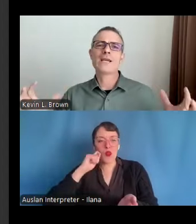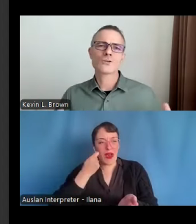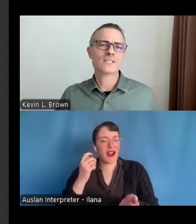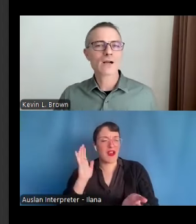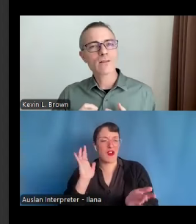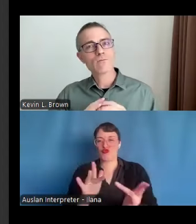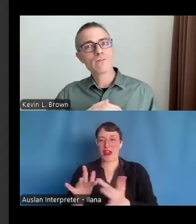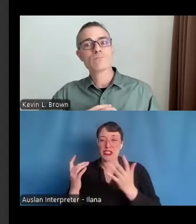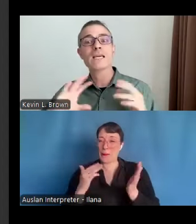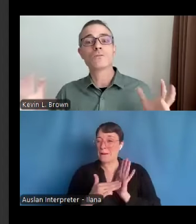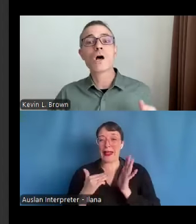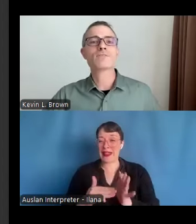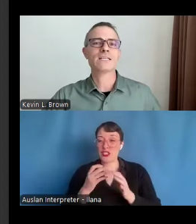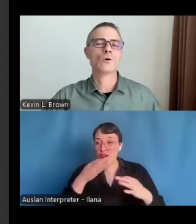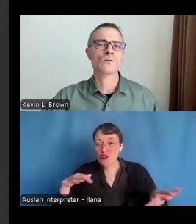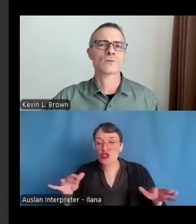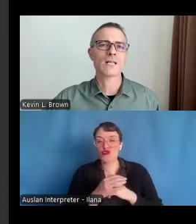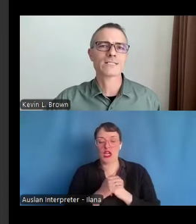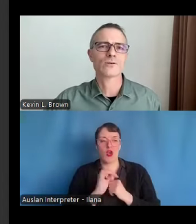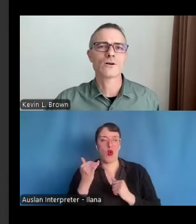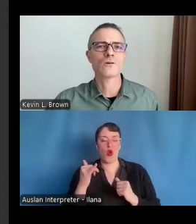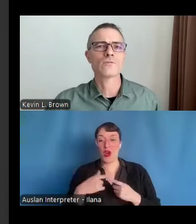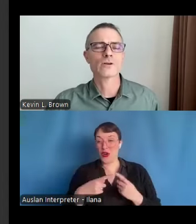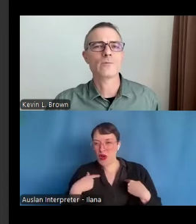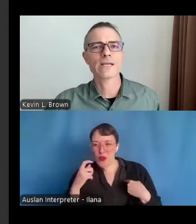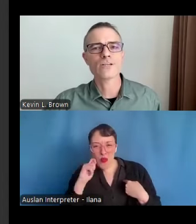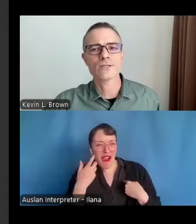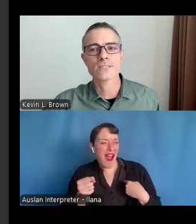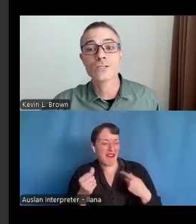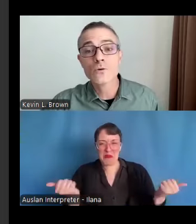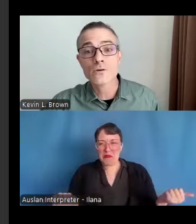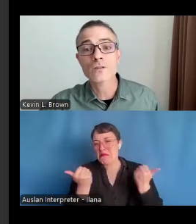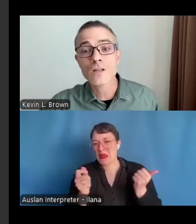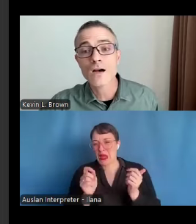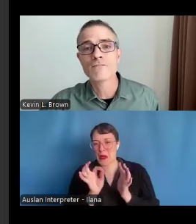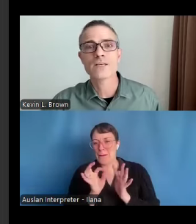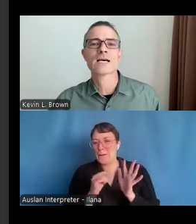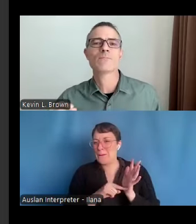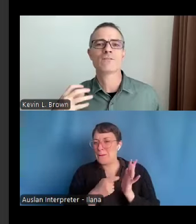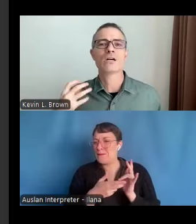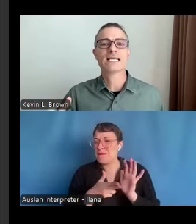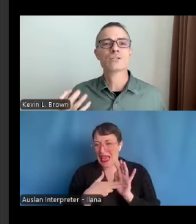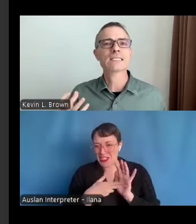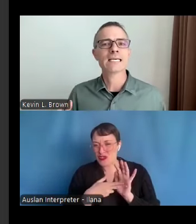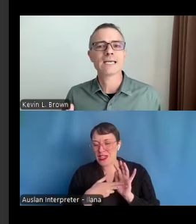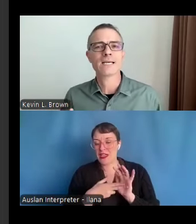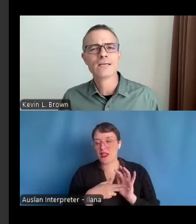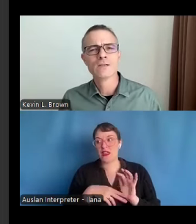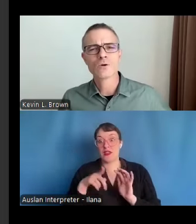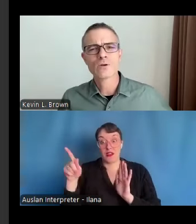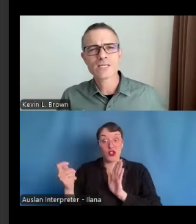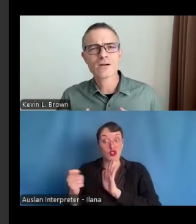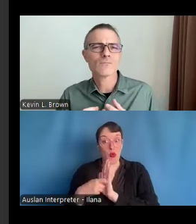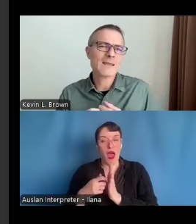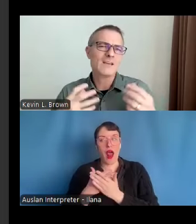100,000 patrons, right? These big lofty goals are plastered all over their communications, and donors love this type of audacious thinking.